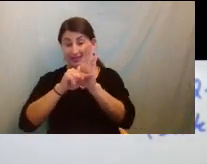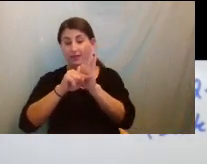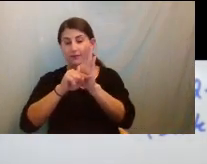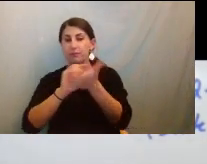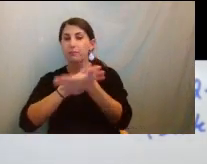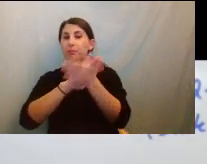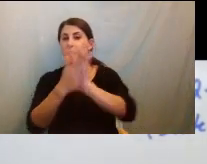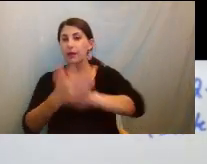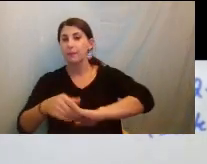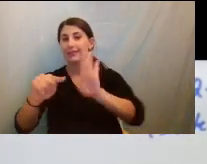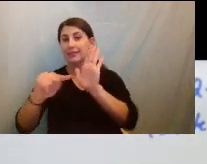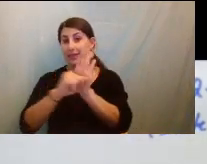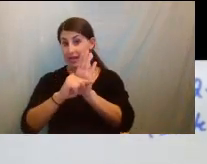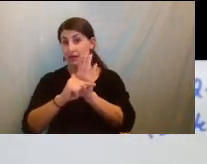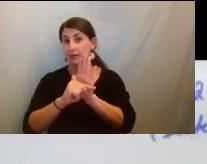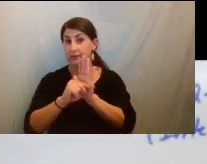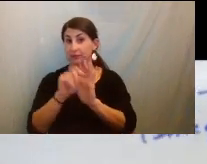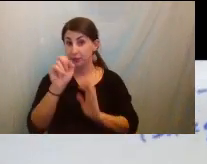negative.